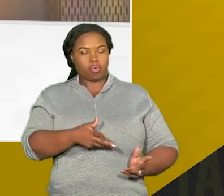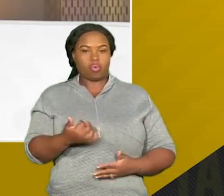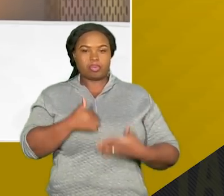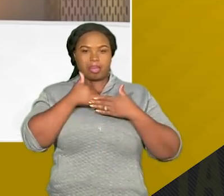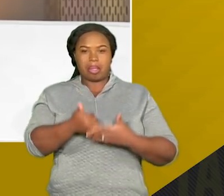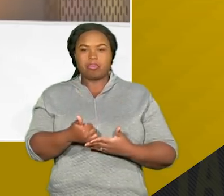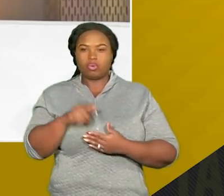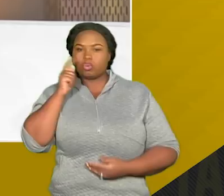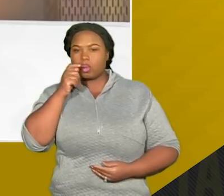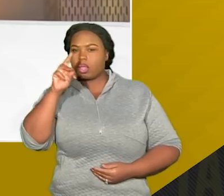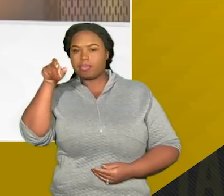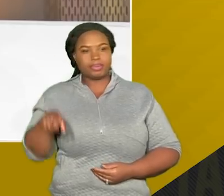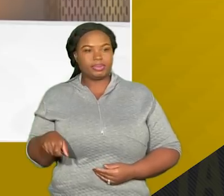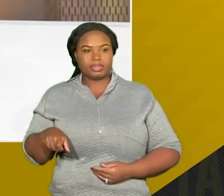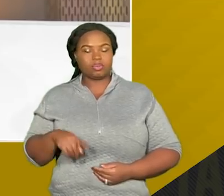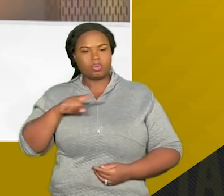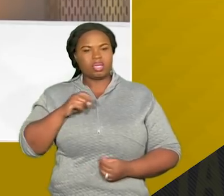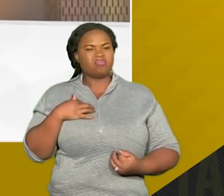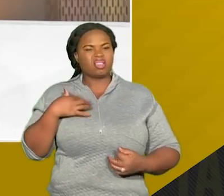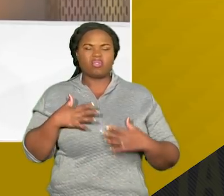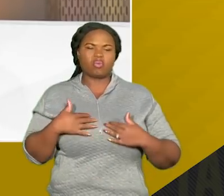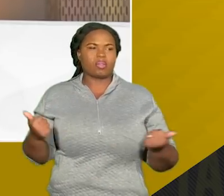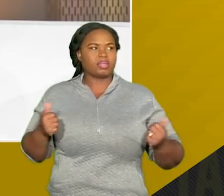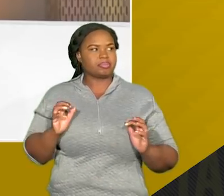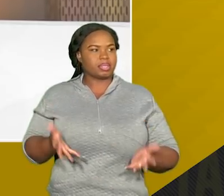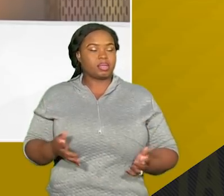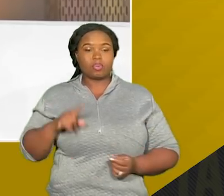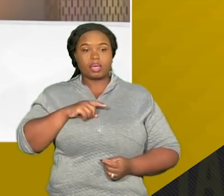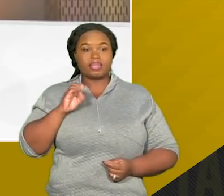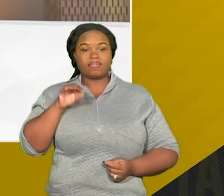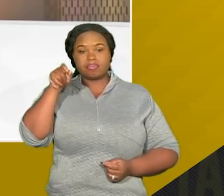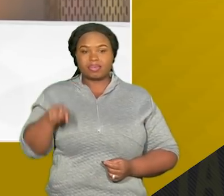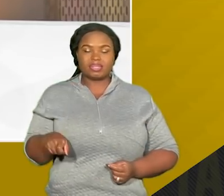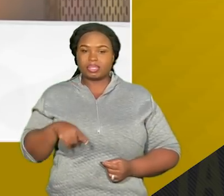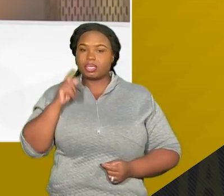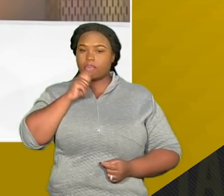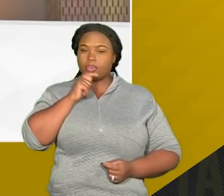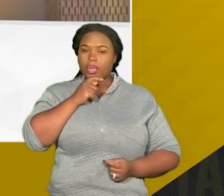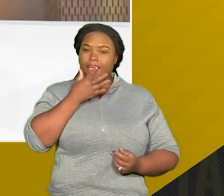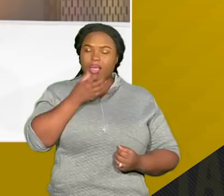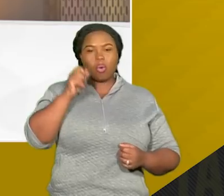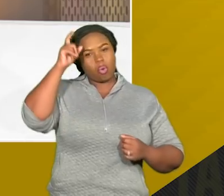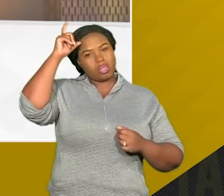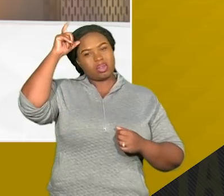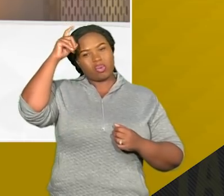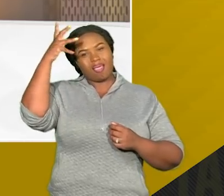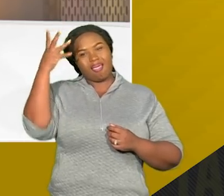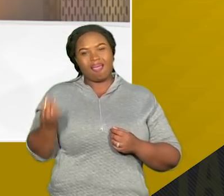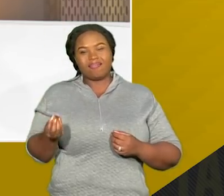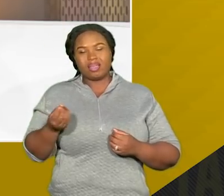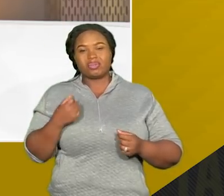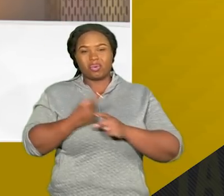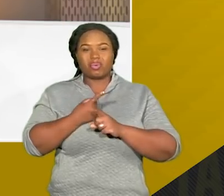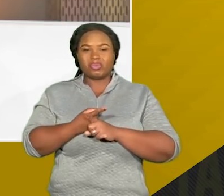thakatha omunye umuntu. I'm all about wellness and light. And for as long as umuntu wemadlozi crosses over to the dark side, it's so much harder for them to come back to the